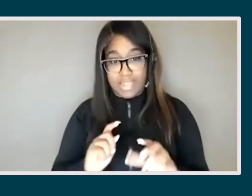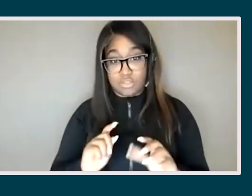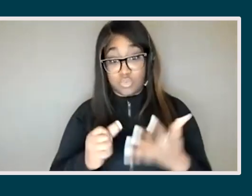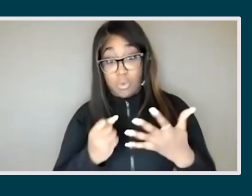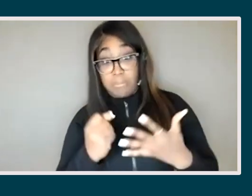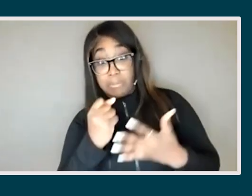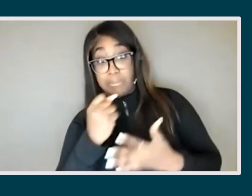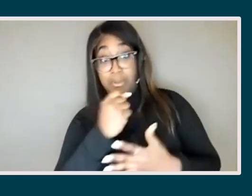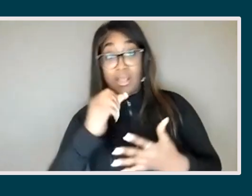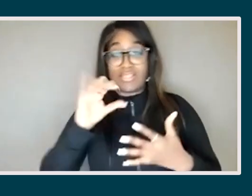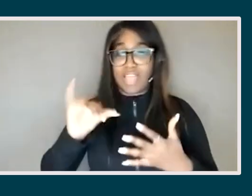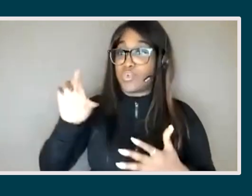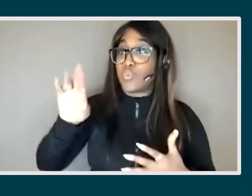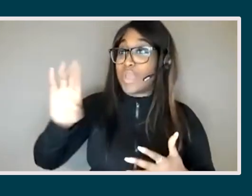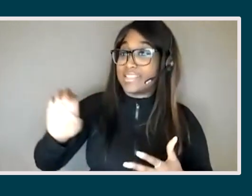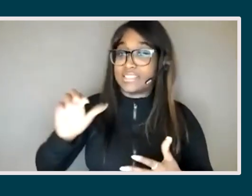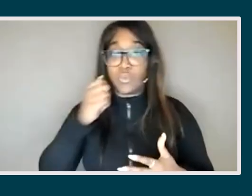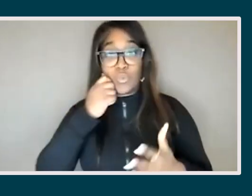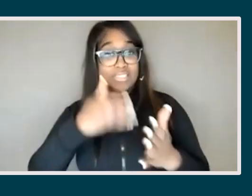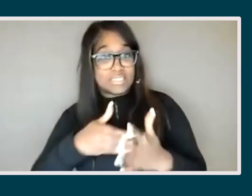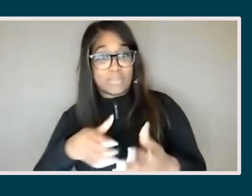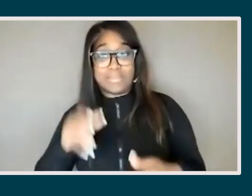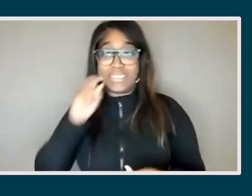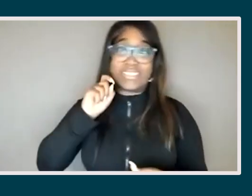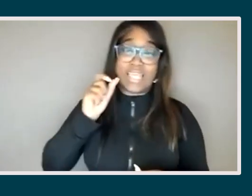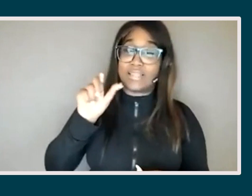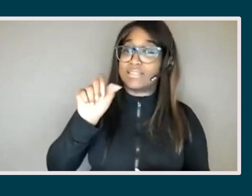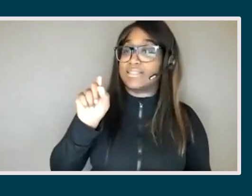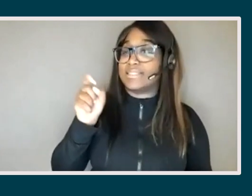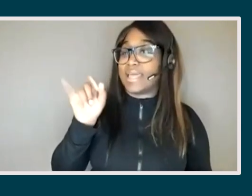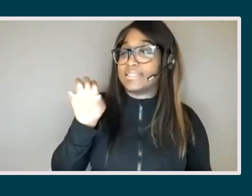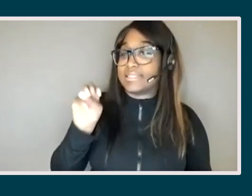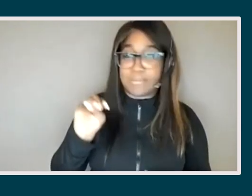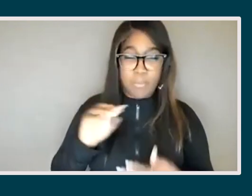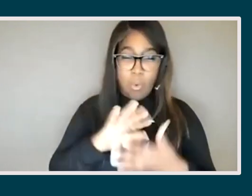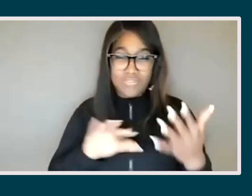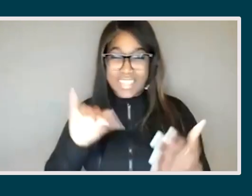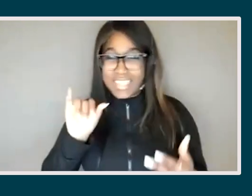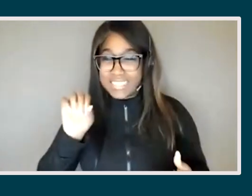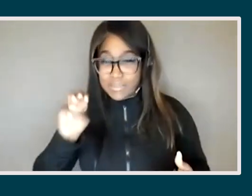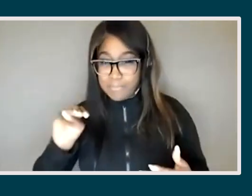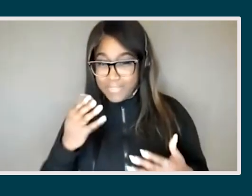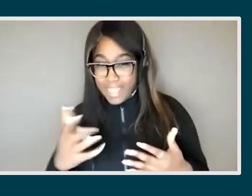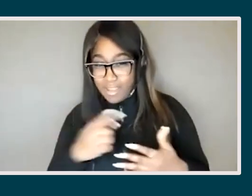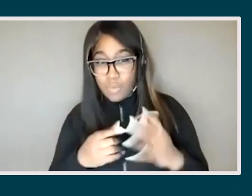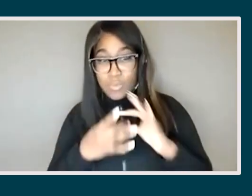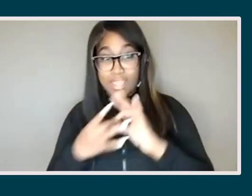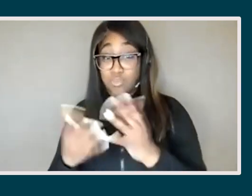race and, racism, sexism, all of the isms fit in there, but it really is around power.